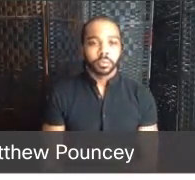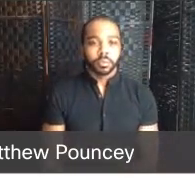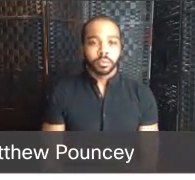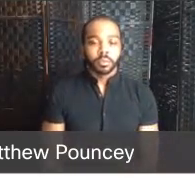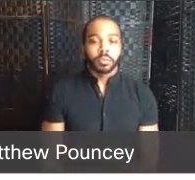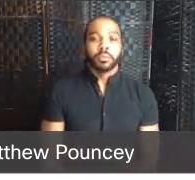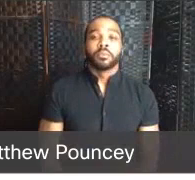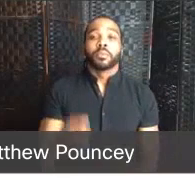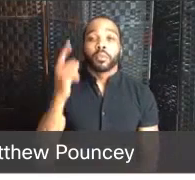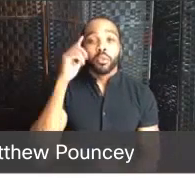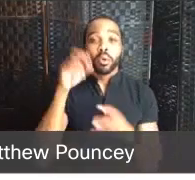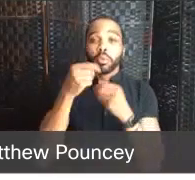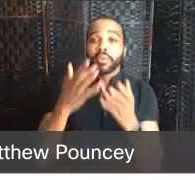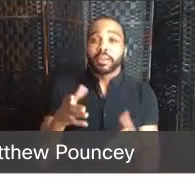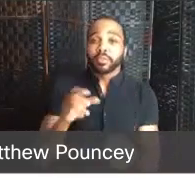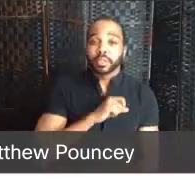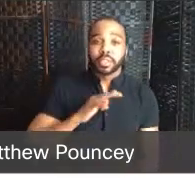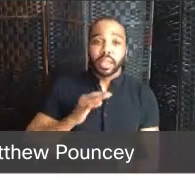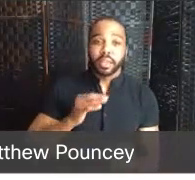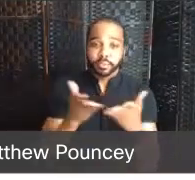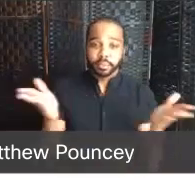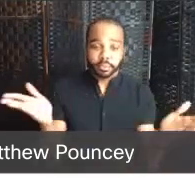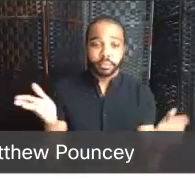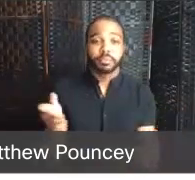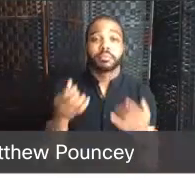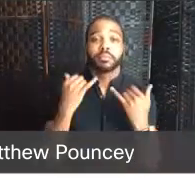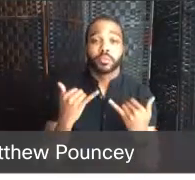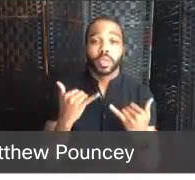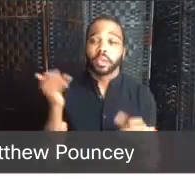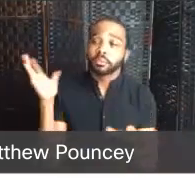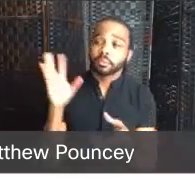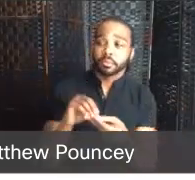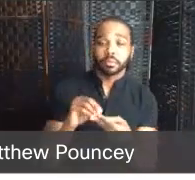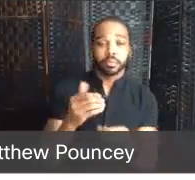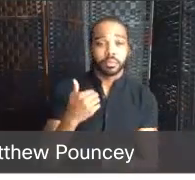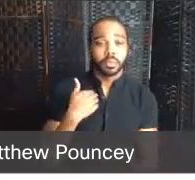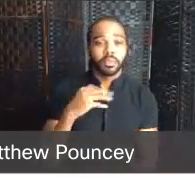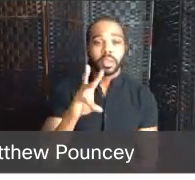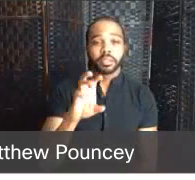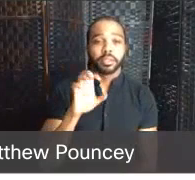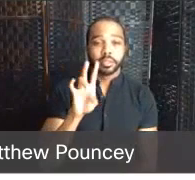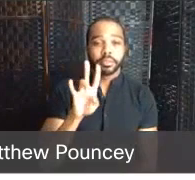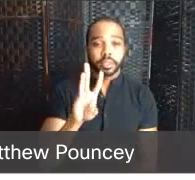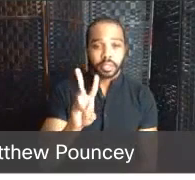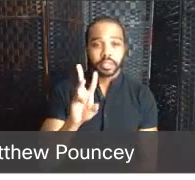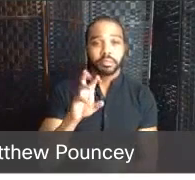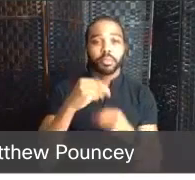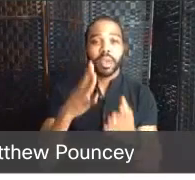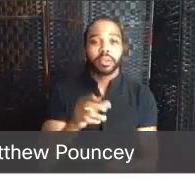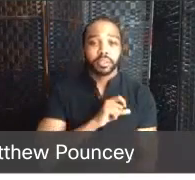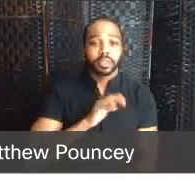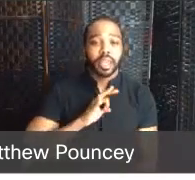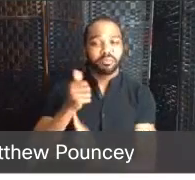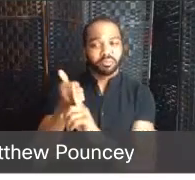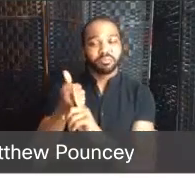In terms of provider staff, to date, we've had reported 676 provider staff who've